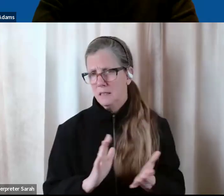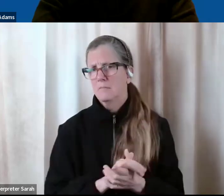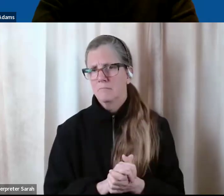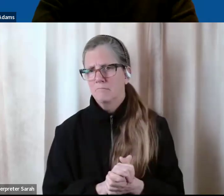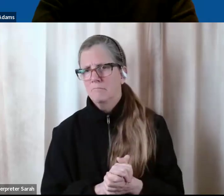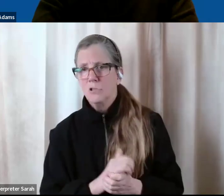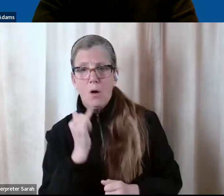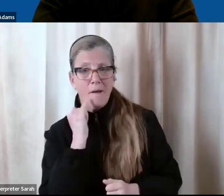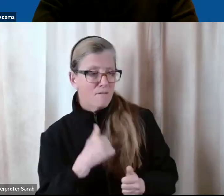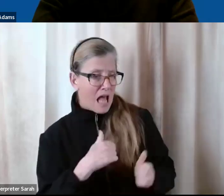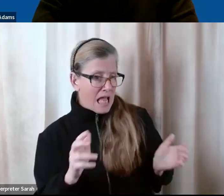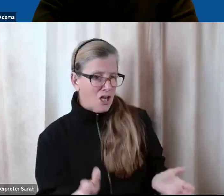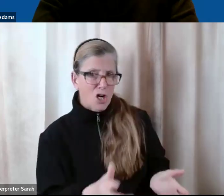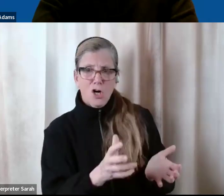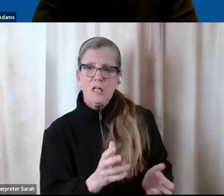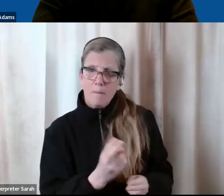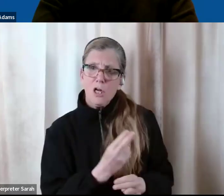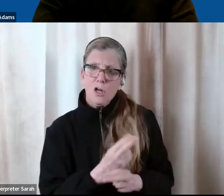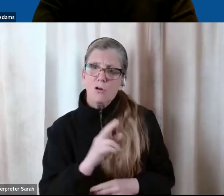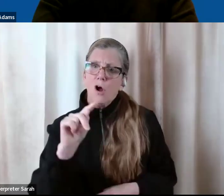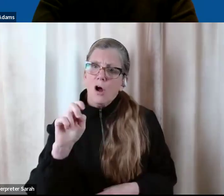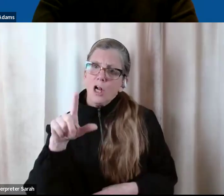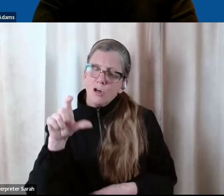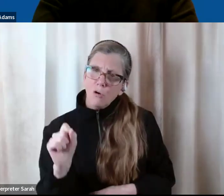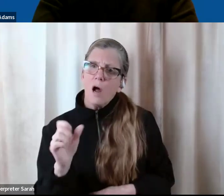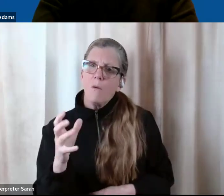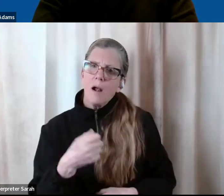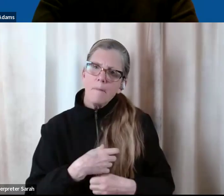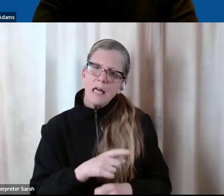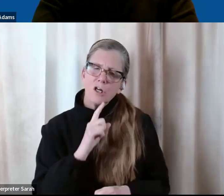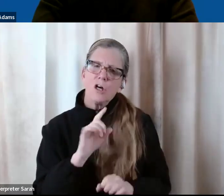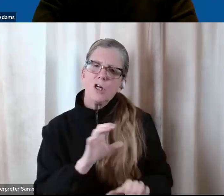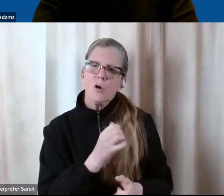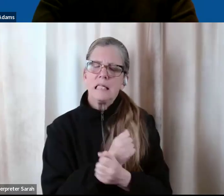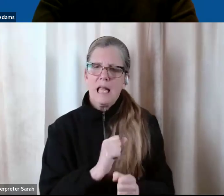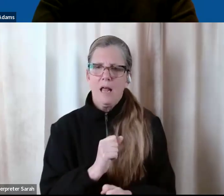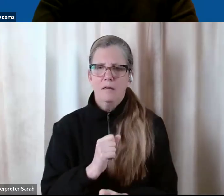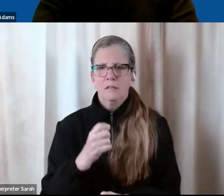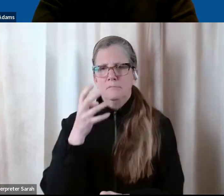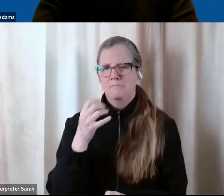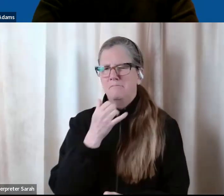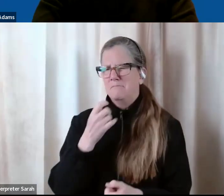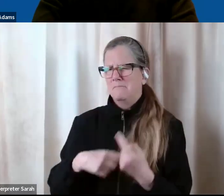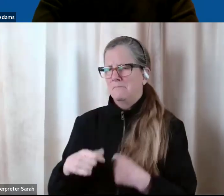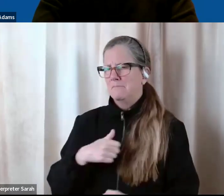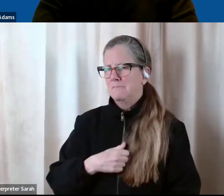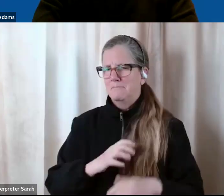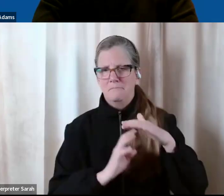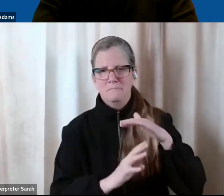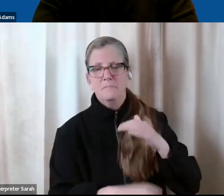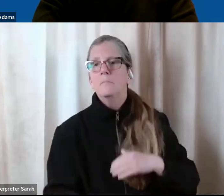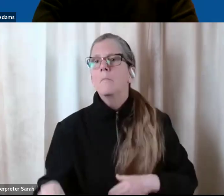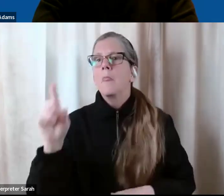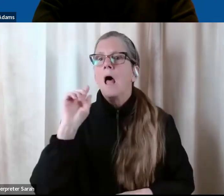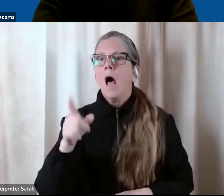use the tools available to them, I want to make sure that I'm doing that safely. Sure. That's a great question, actually. And one